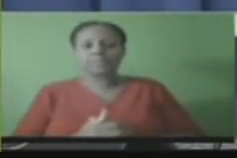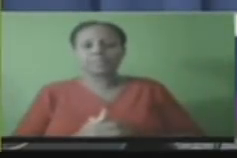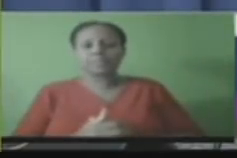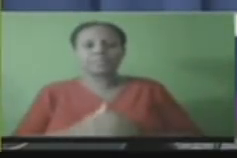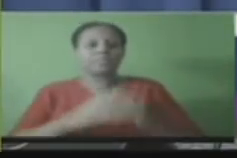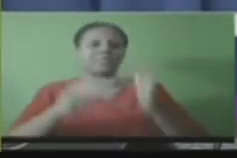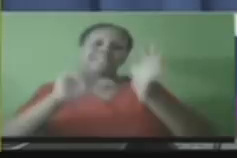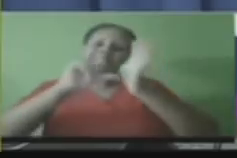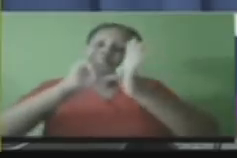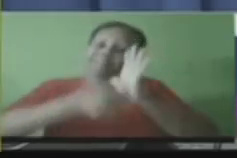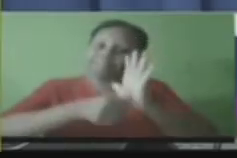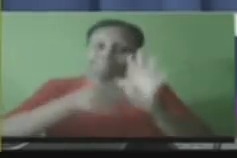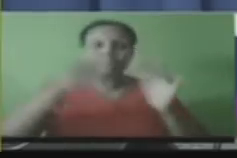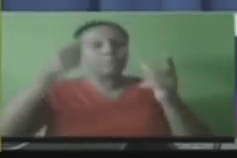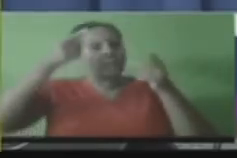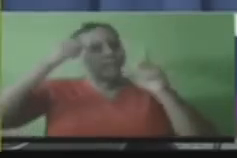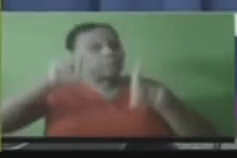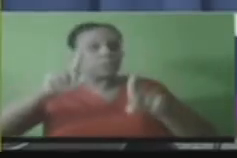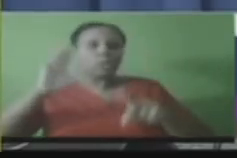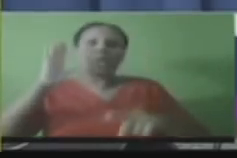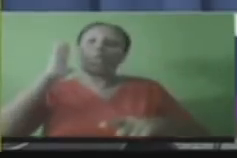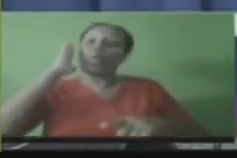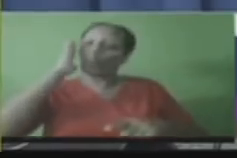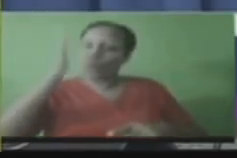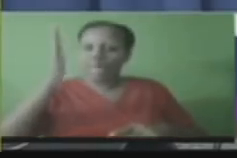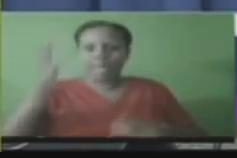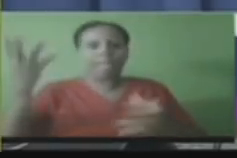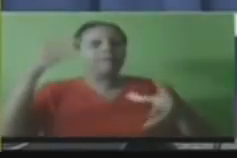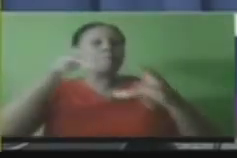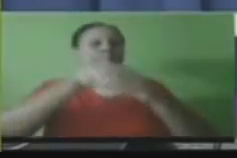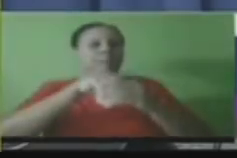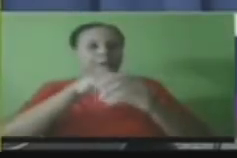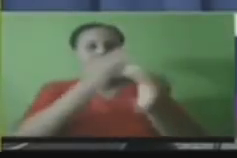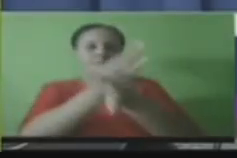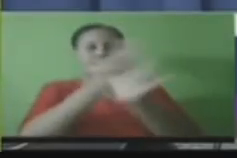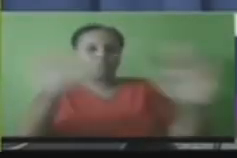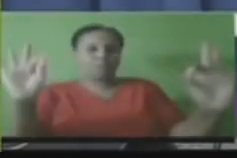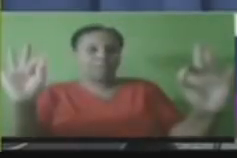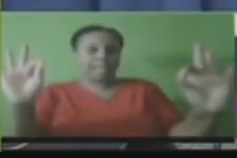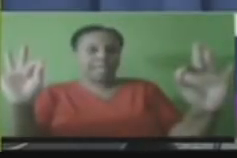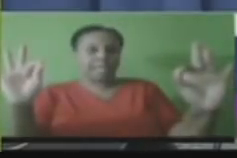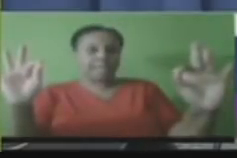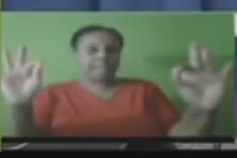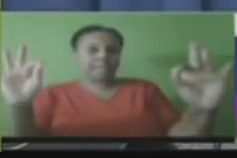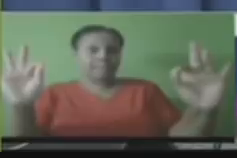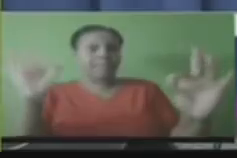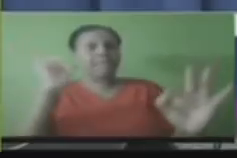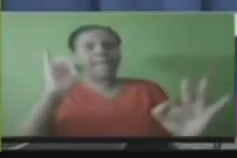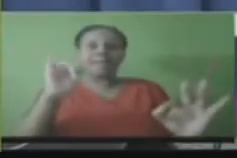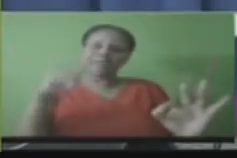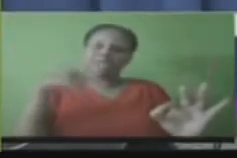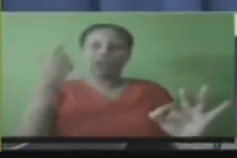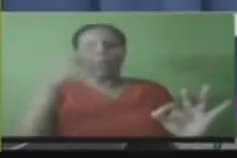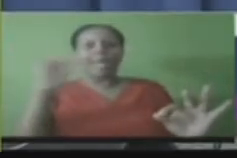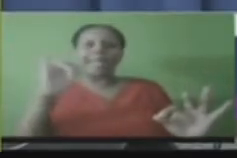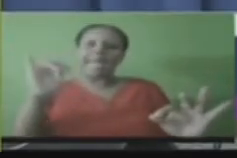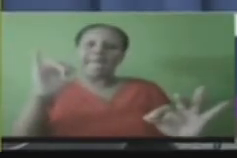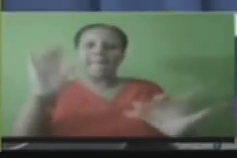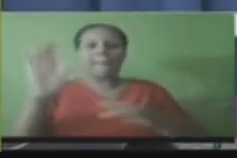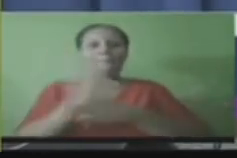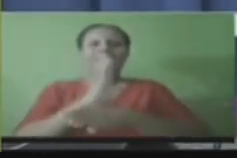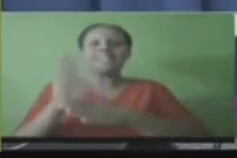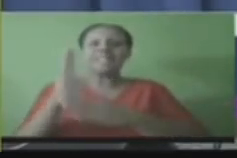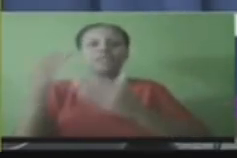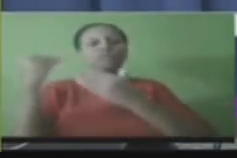charge. This is corporate social responsibility and nation building at its best, where private